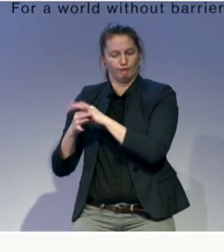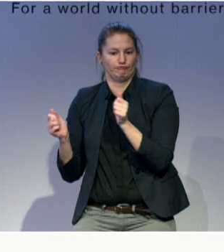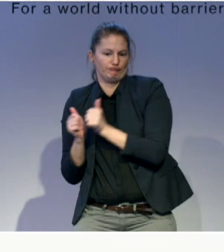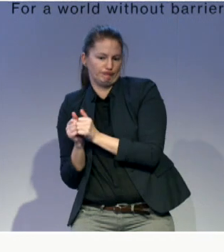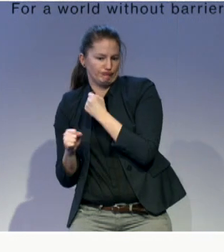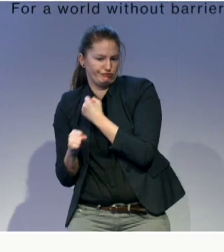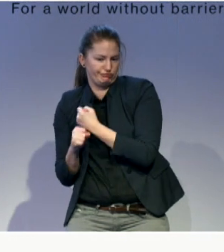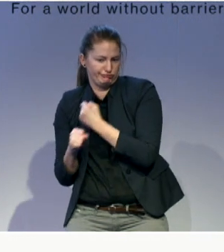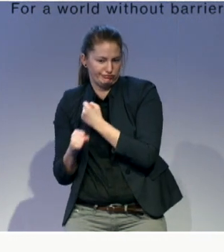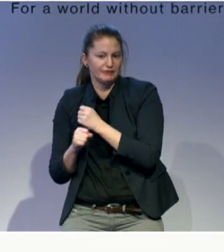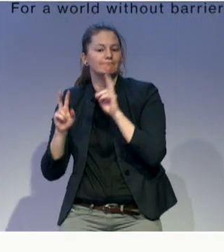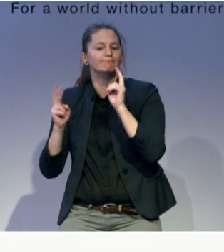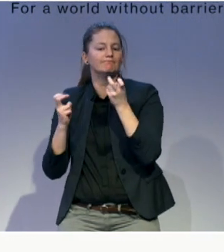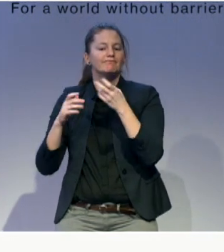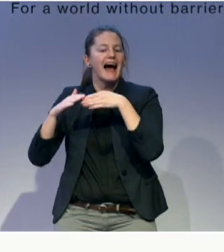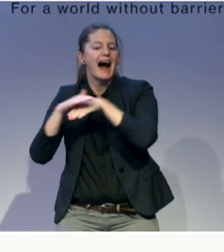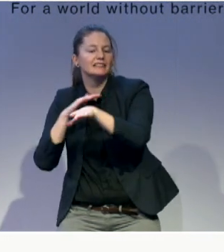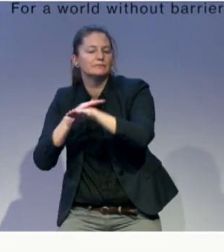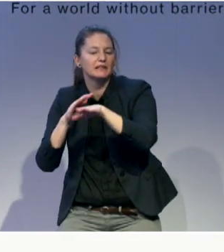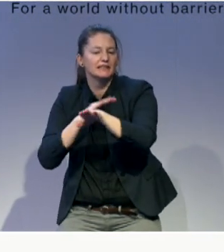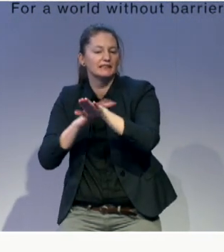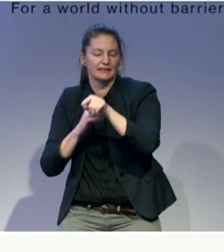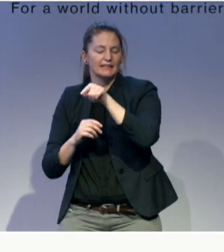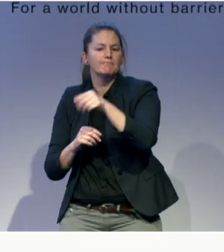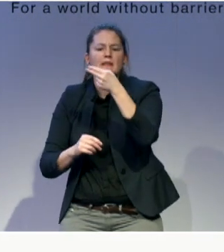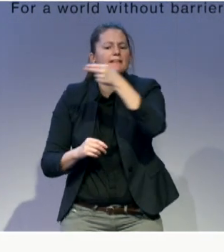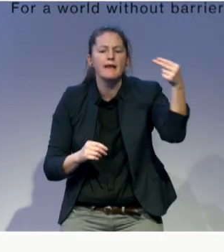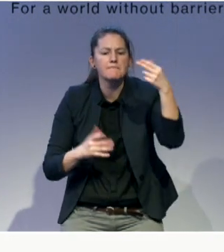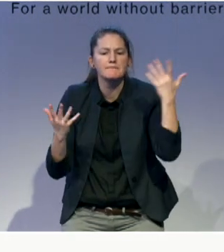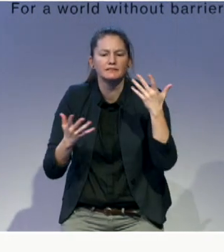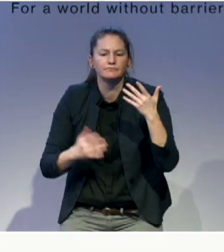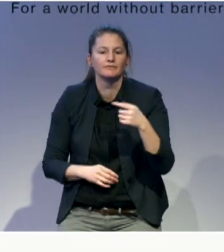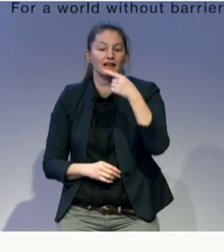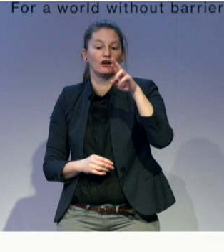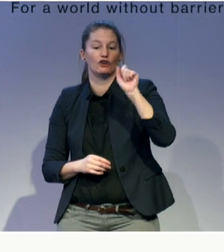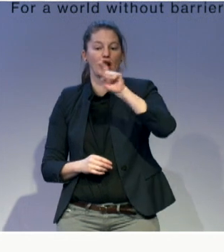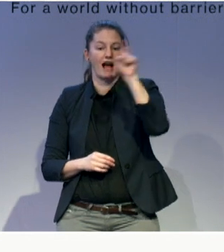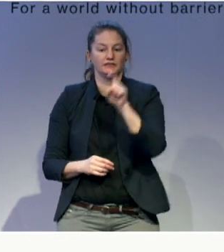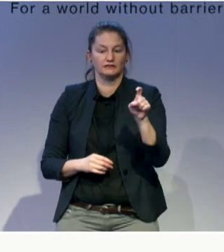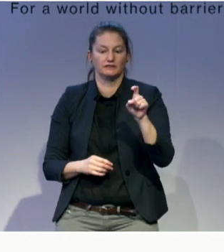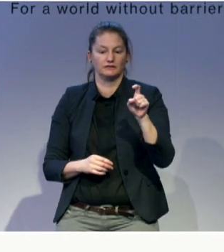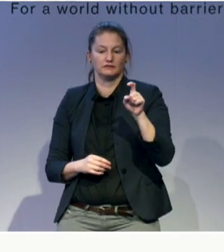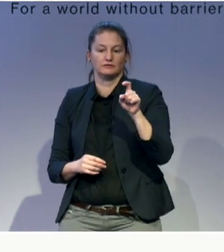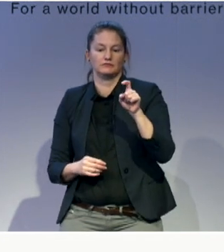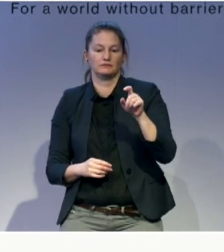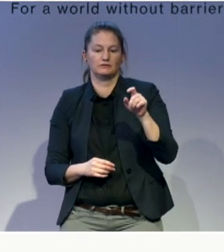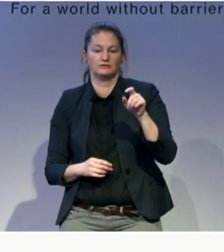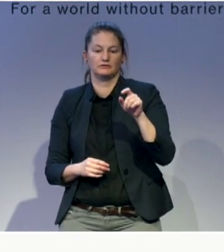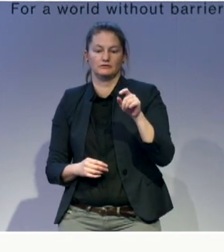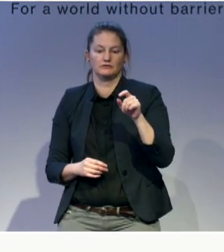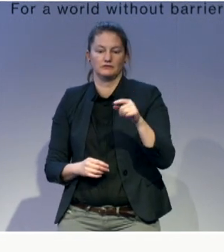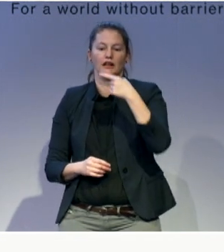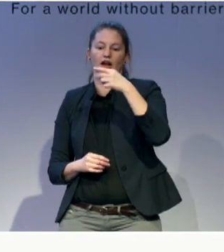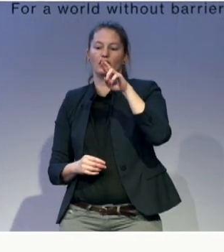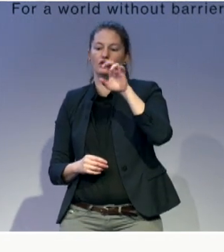Graz Reininghaus, more accessible. Last year, we welcomed a delegation from the city of